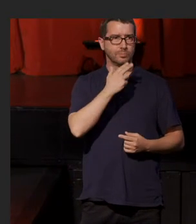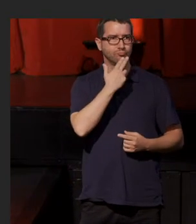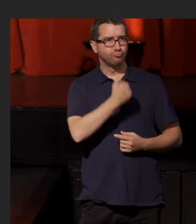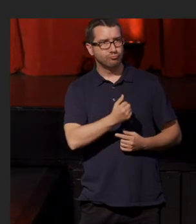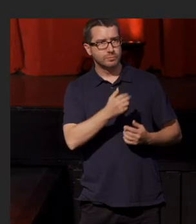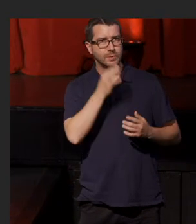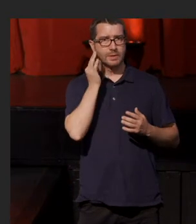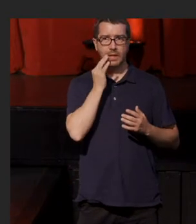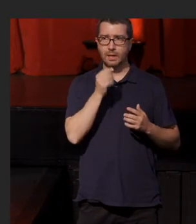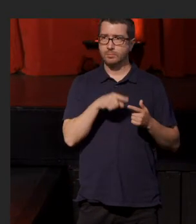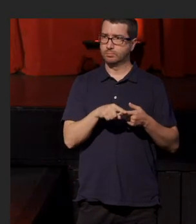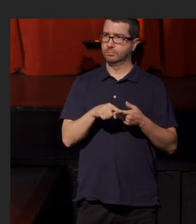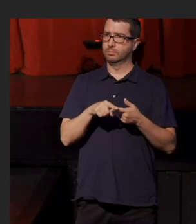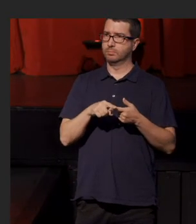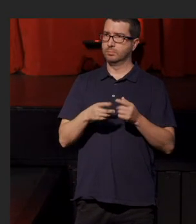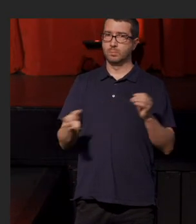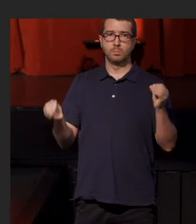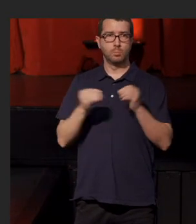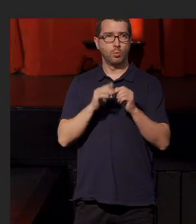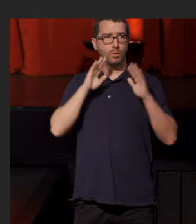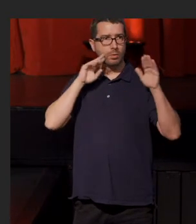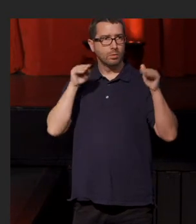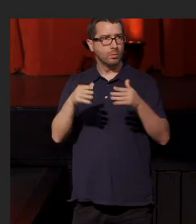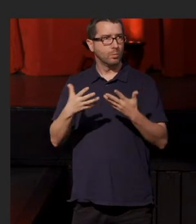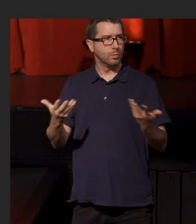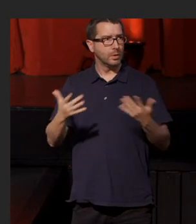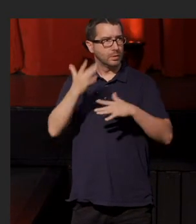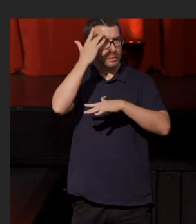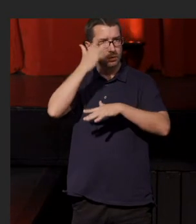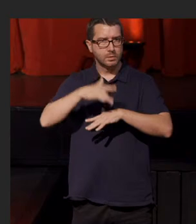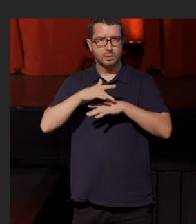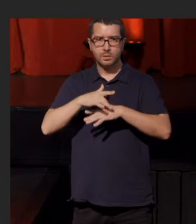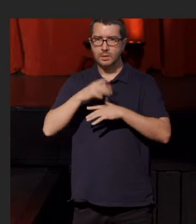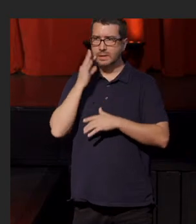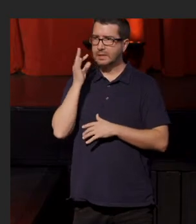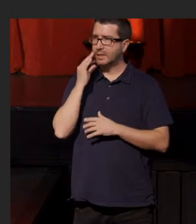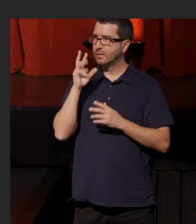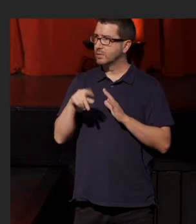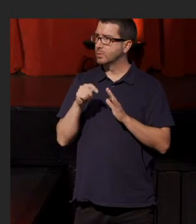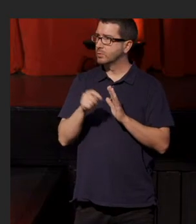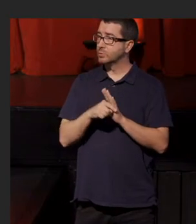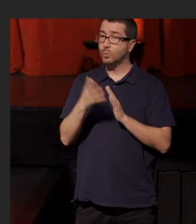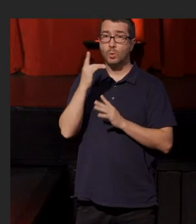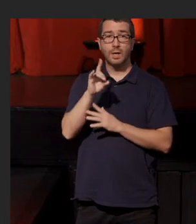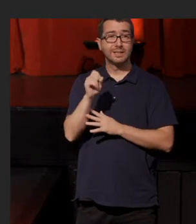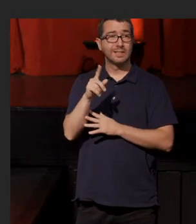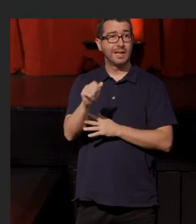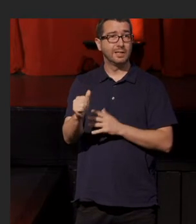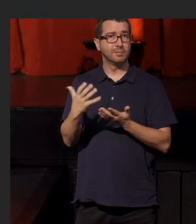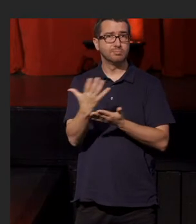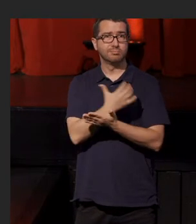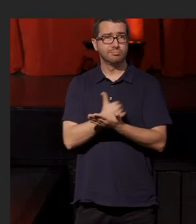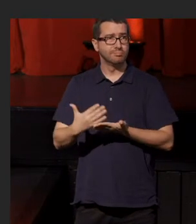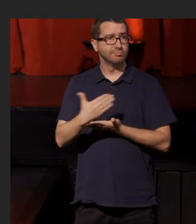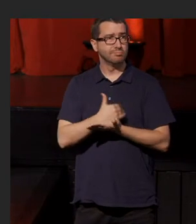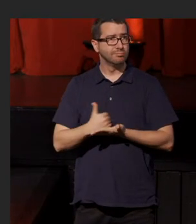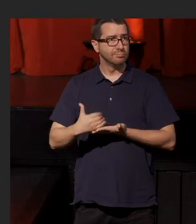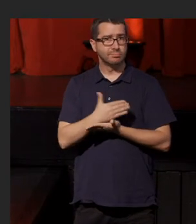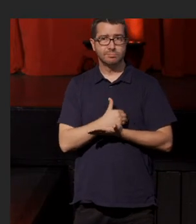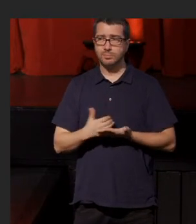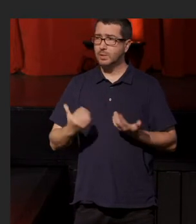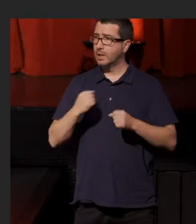longer? Cat videos. Because they want you to keep giving them data, as Ron was describing. They want to be able to